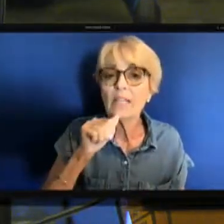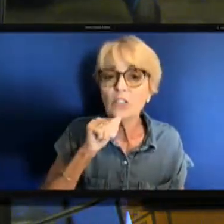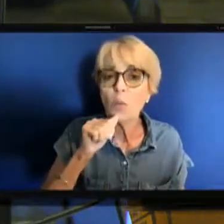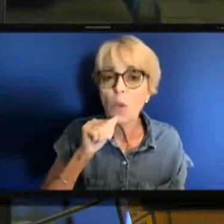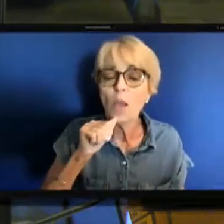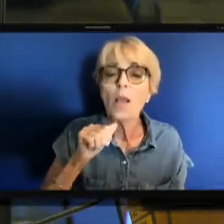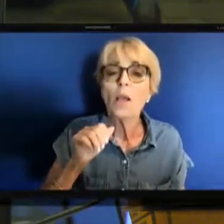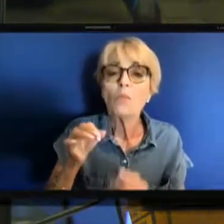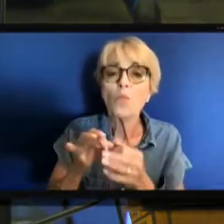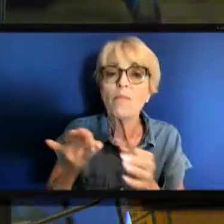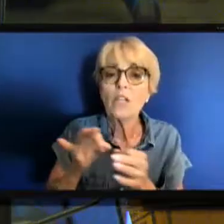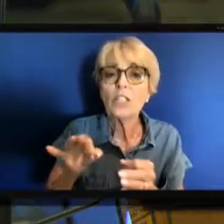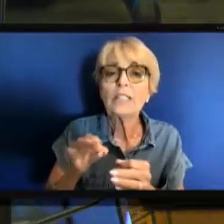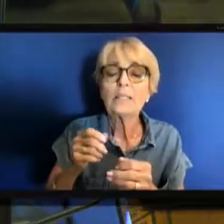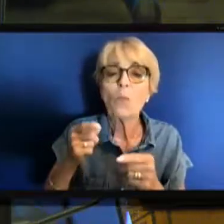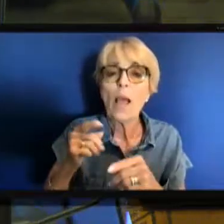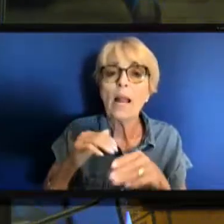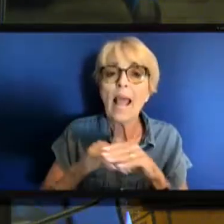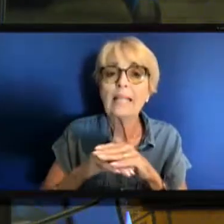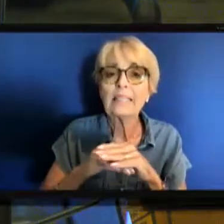proposals prior to approval.